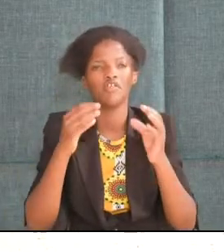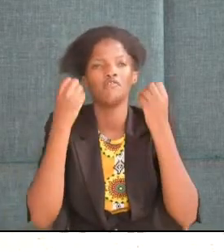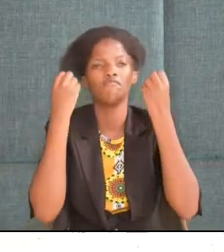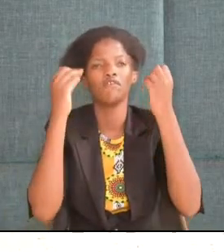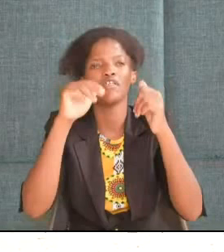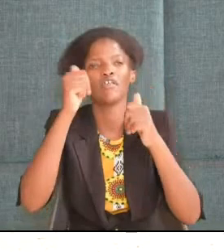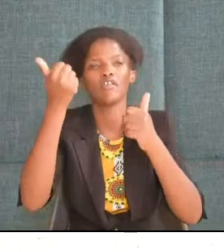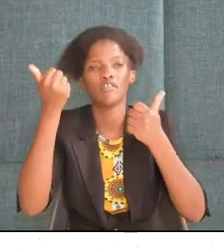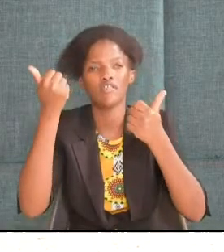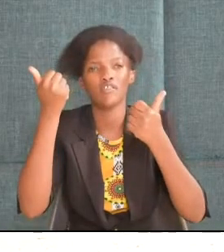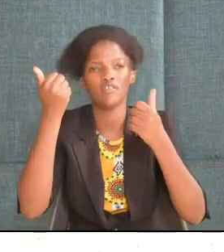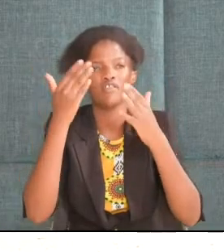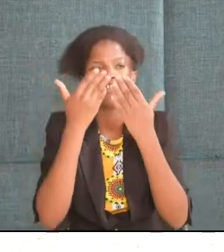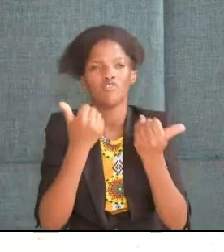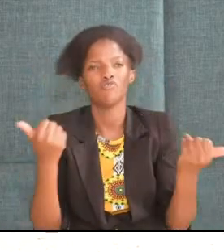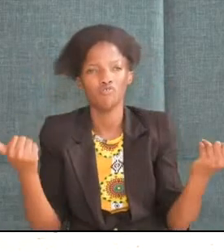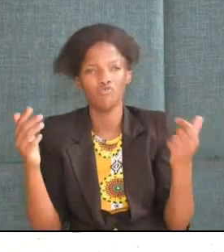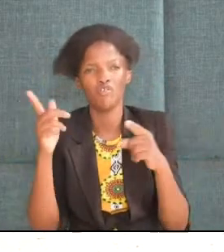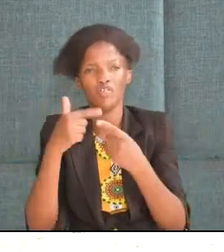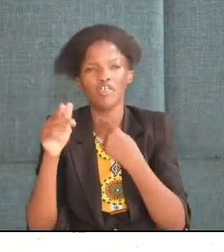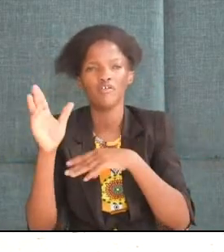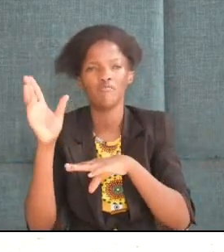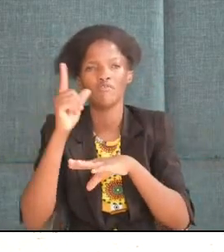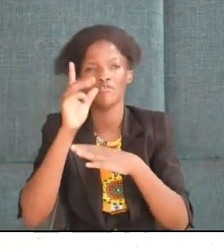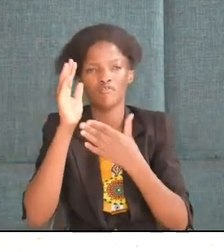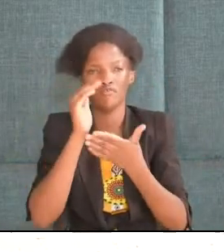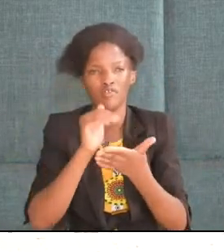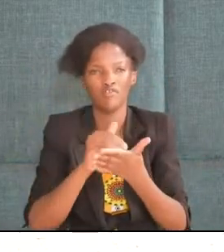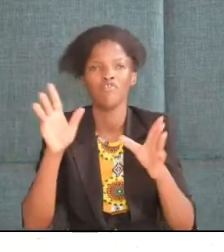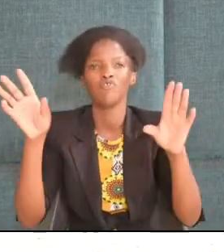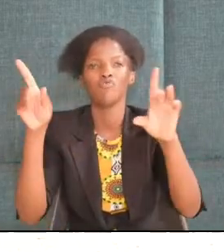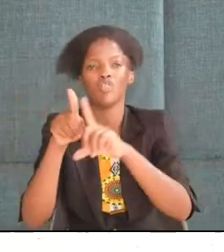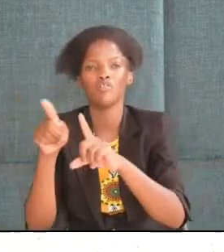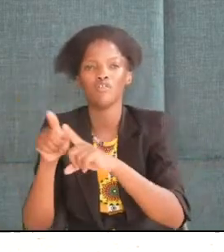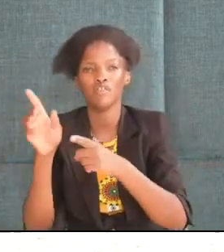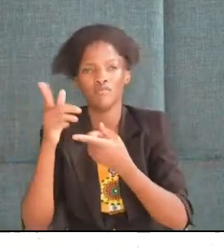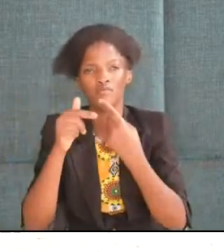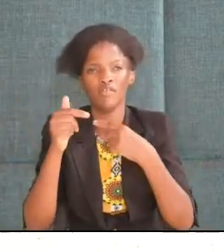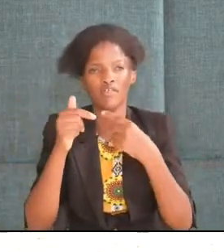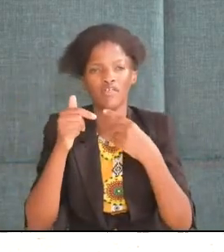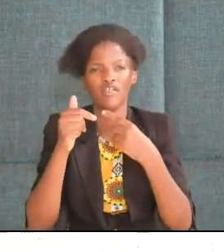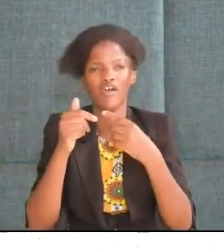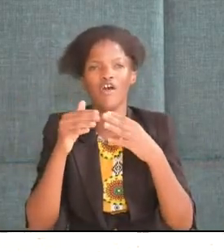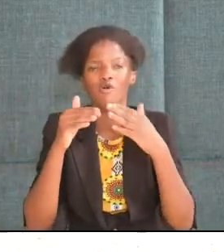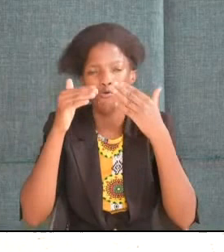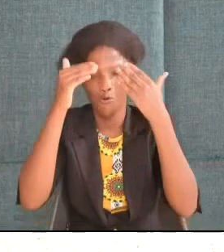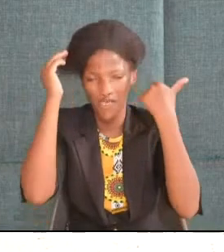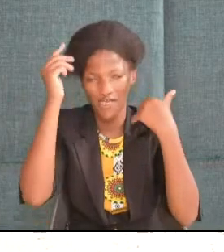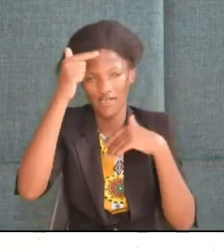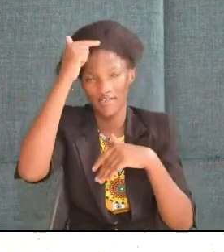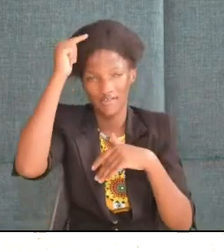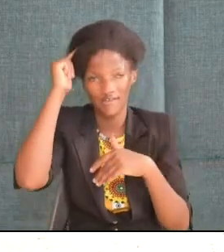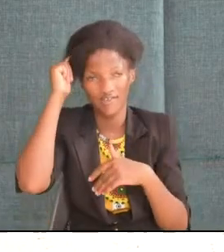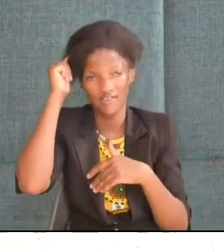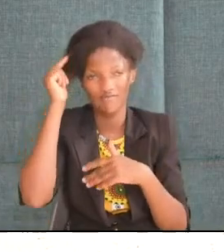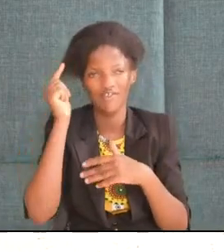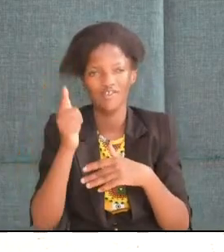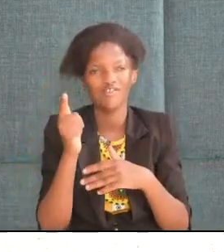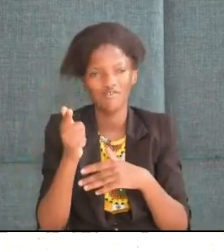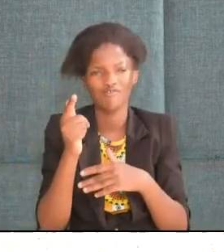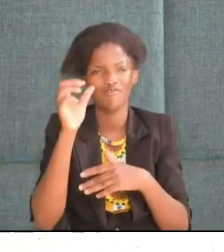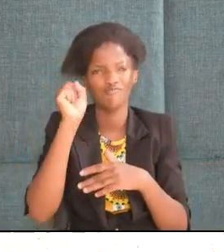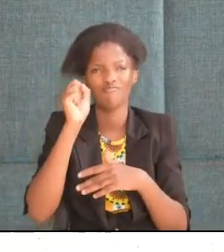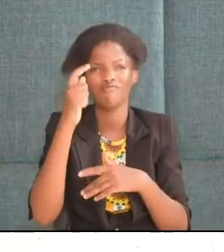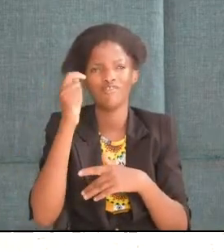other children would be there. He said that he would also be there wearing the armor. Steve is